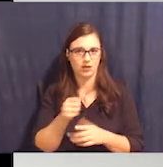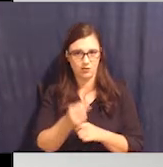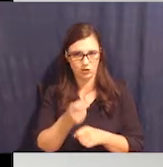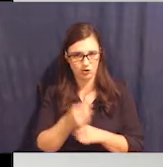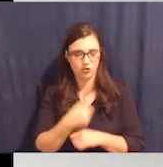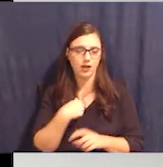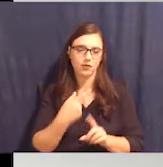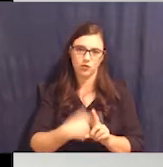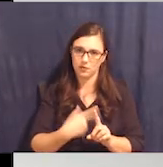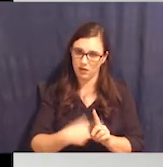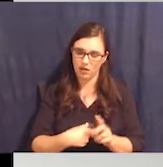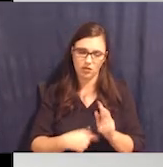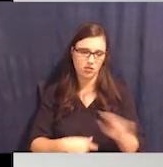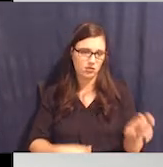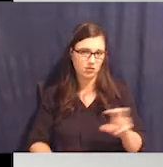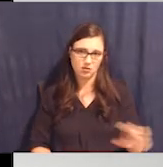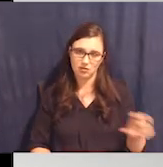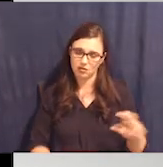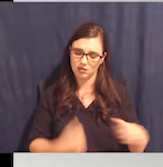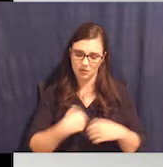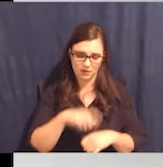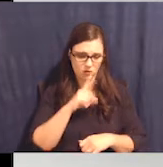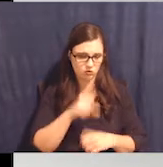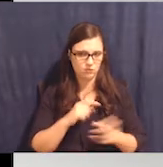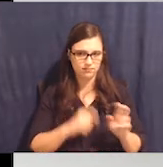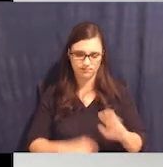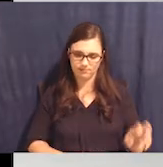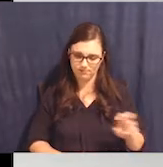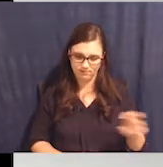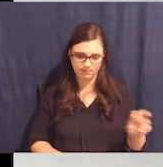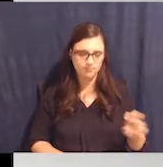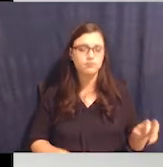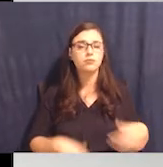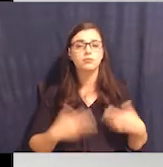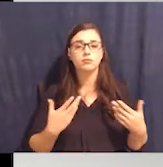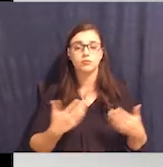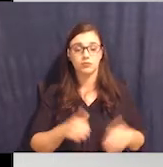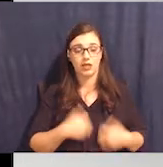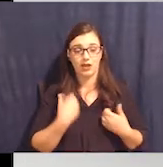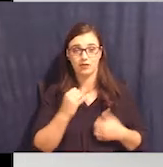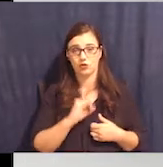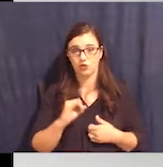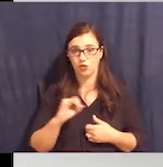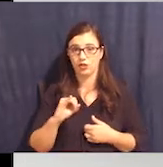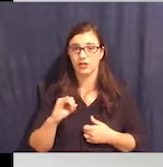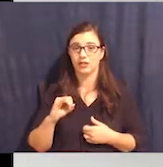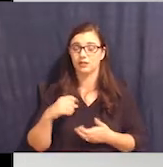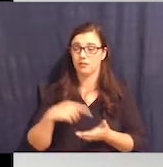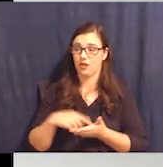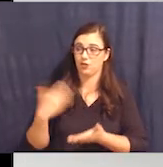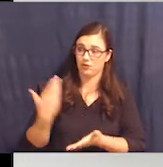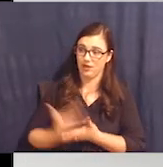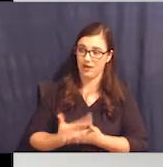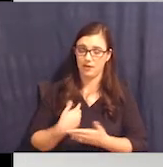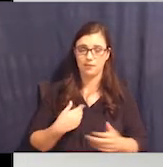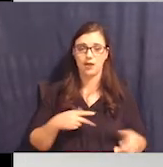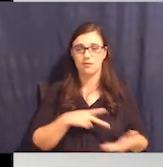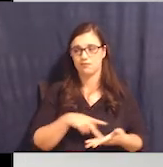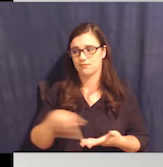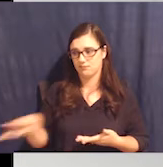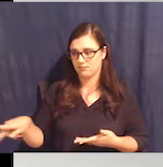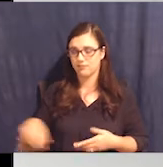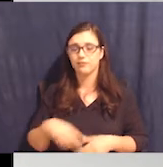the account. I did it every month, and I made sure I did it. And then then the life insurance premium bill came. I paid the